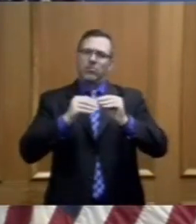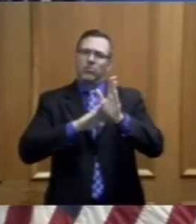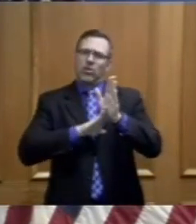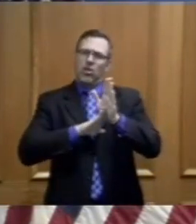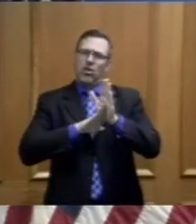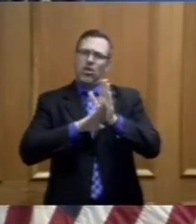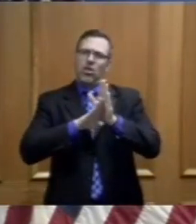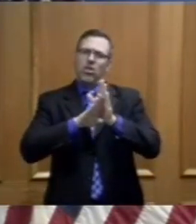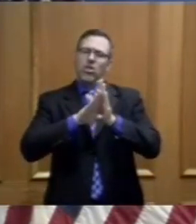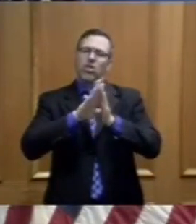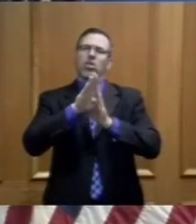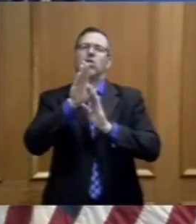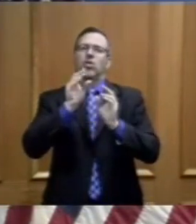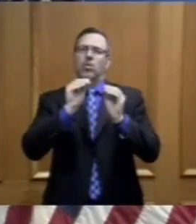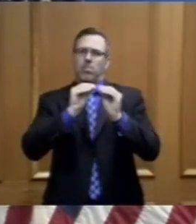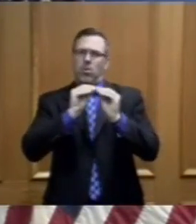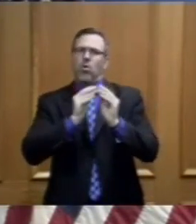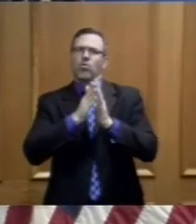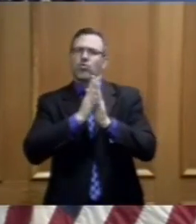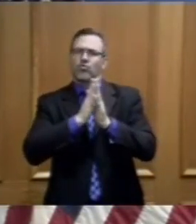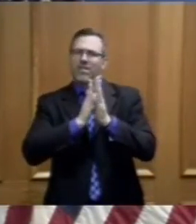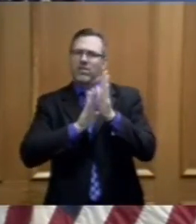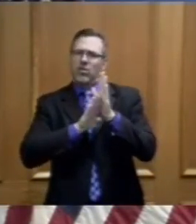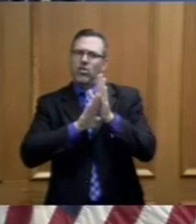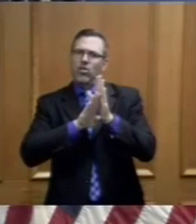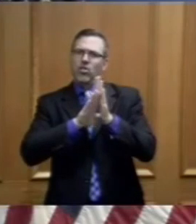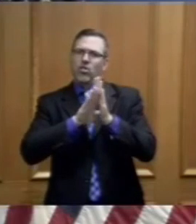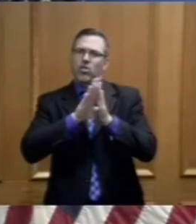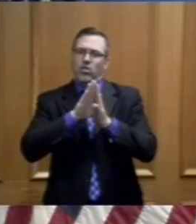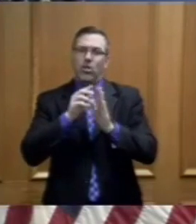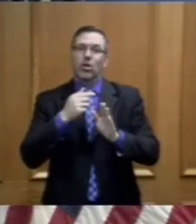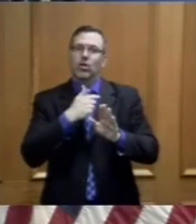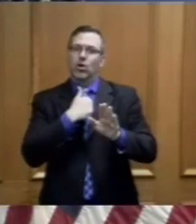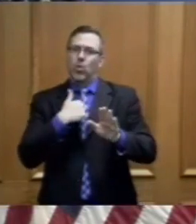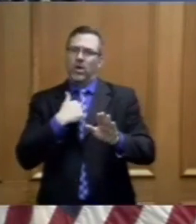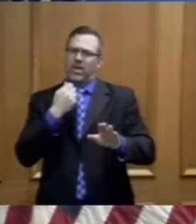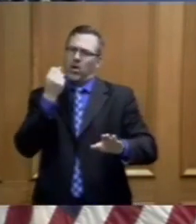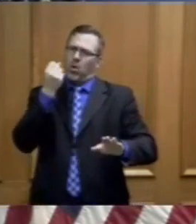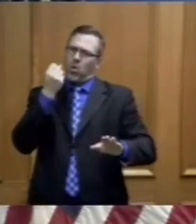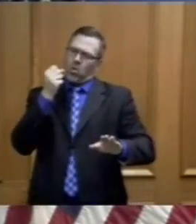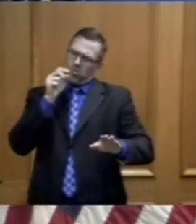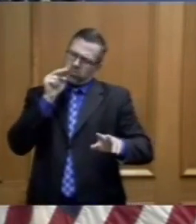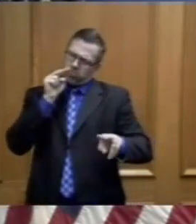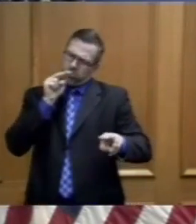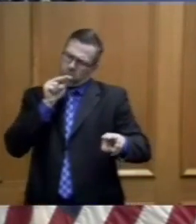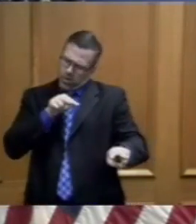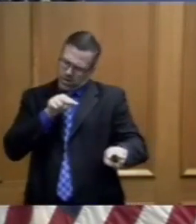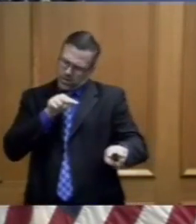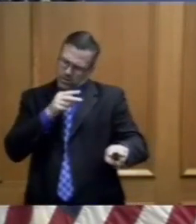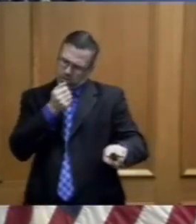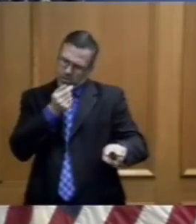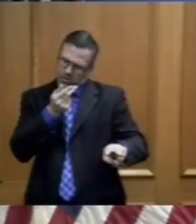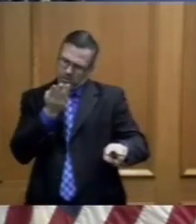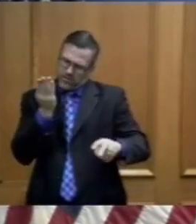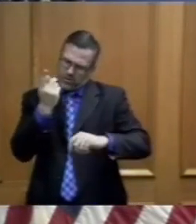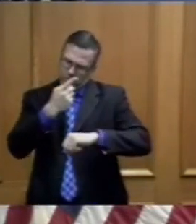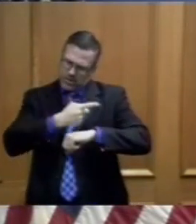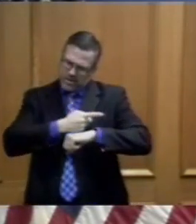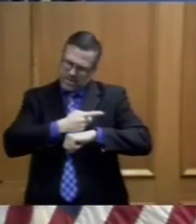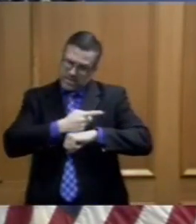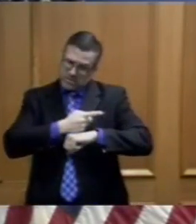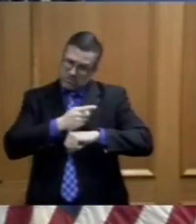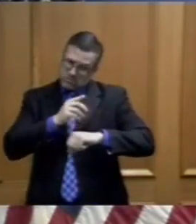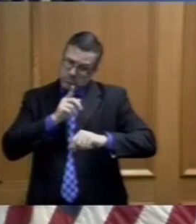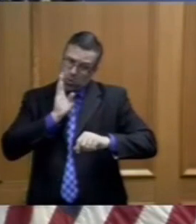rise. And so we watched that for a few days to see if it was in fact a trend. It looked to be a